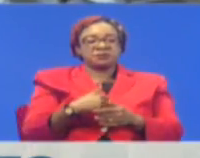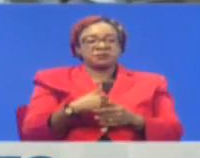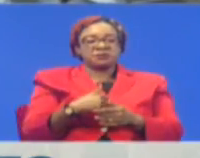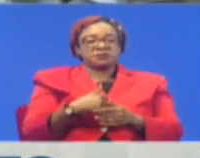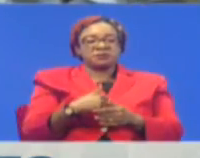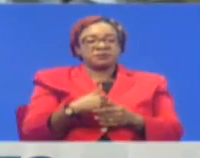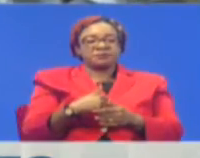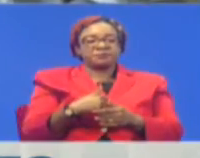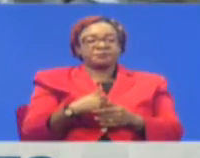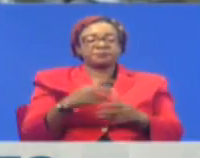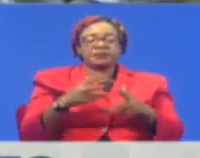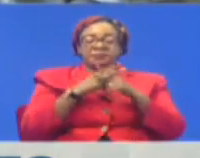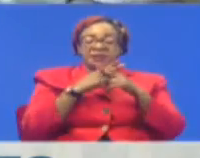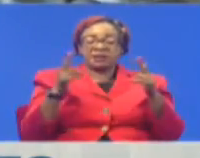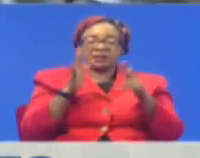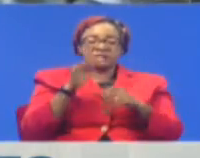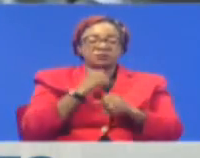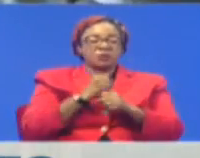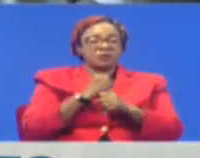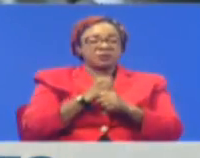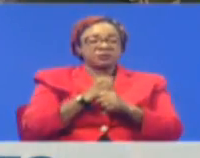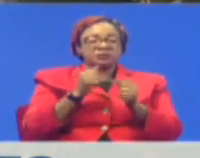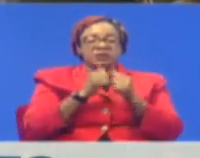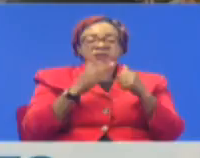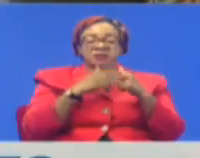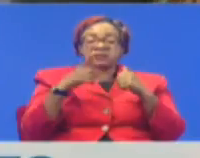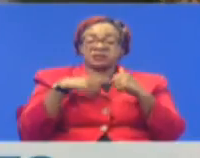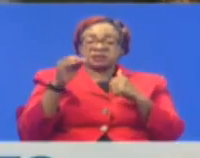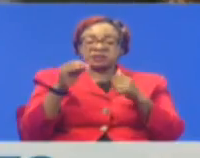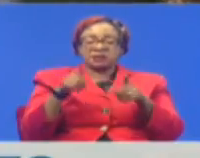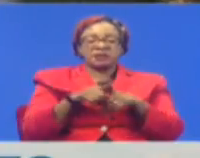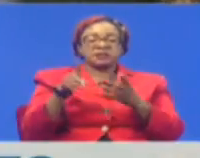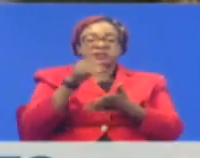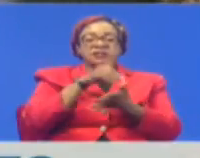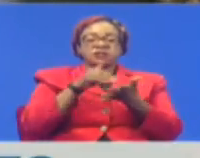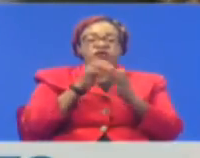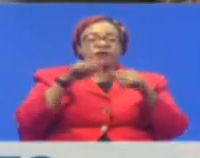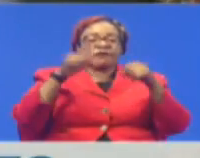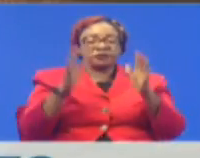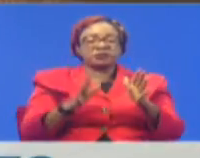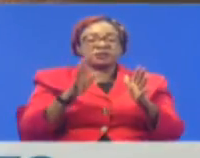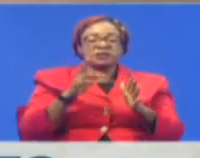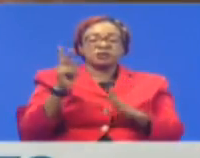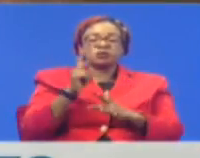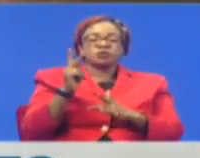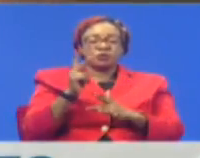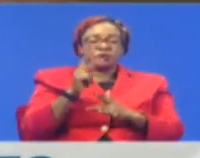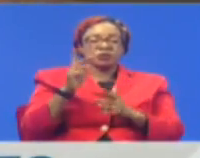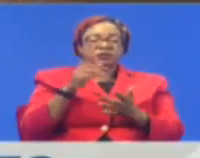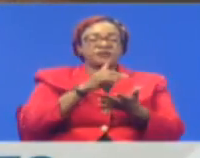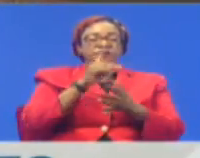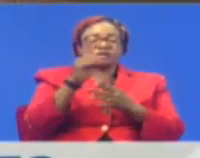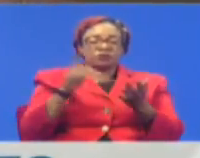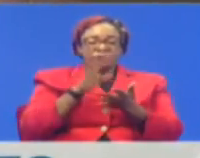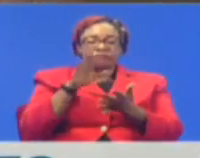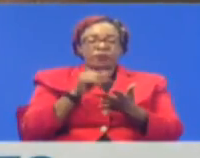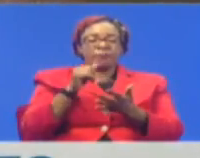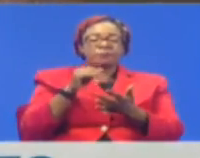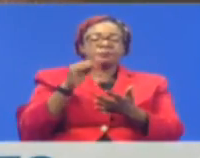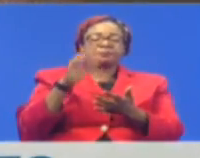He began his career in 1960 as district officer in Kangundo Division, fresh from Churchill College,